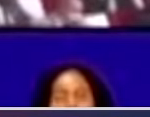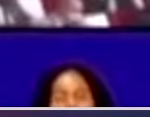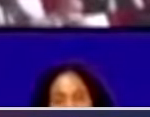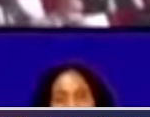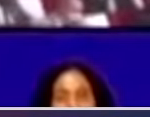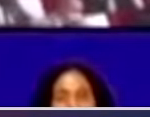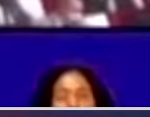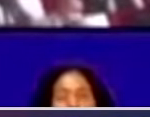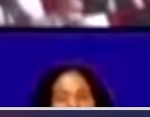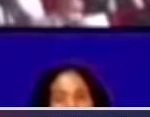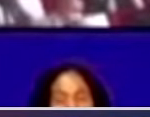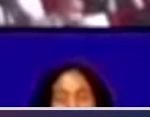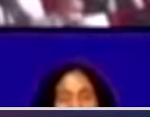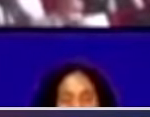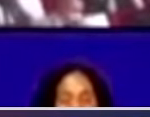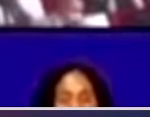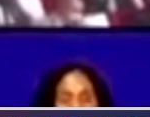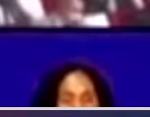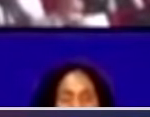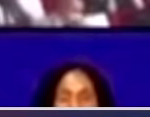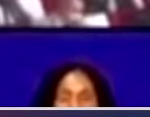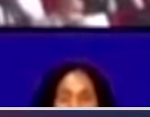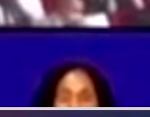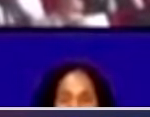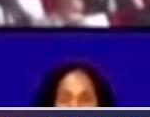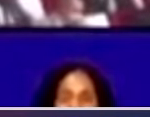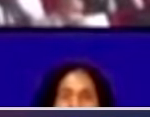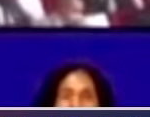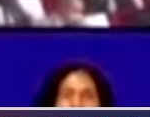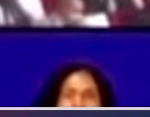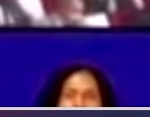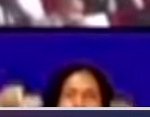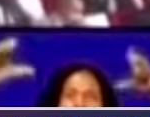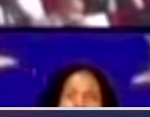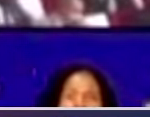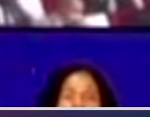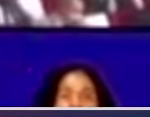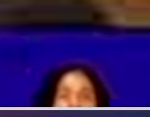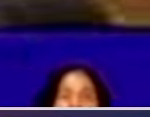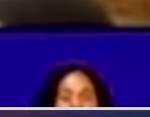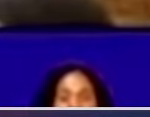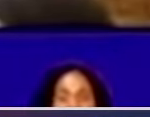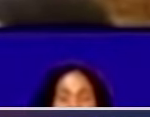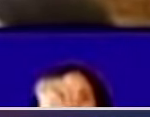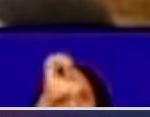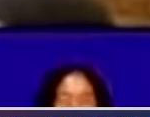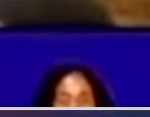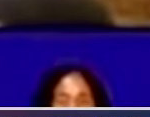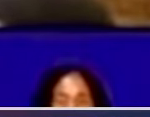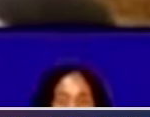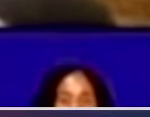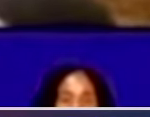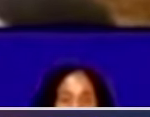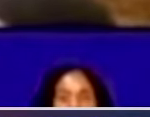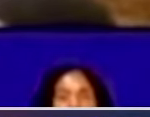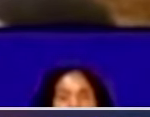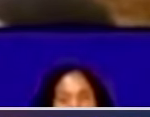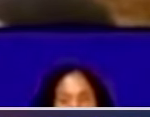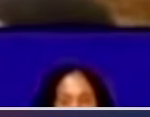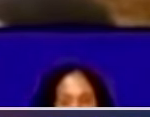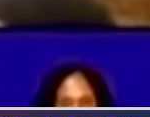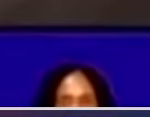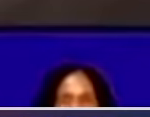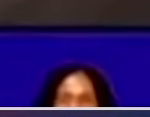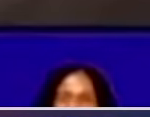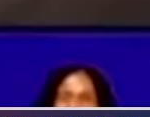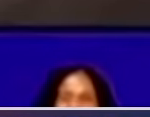going to sink like a ton of bricks the moment you walk in to your first cabinet meeting. Almost no one on